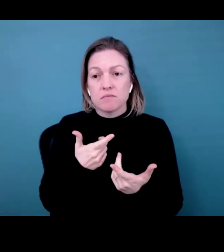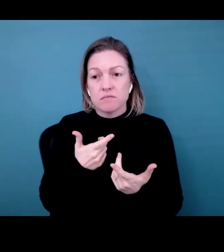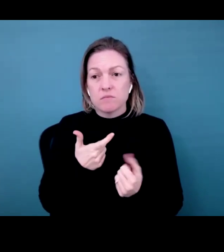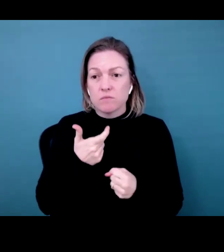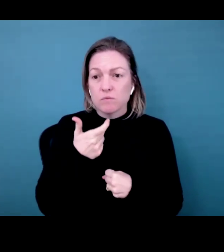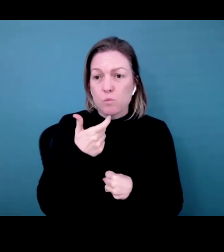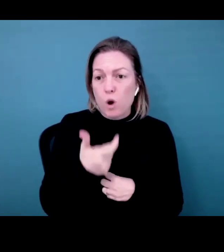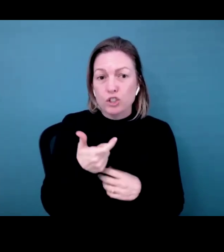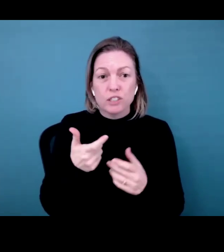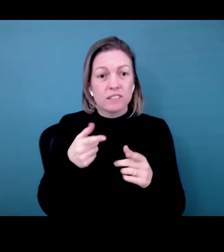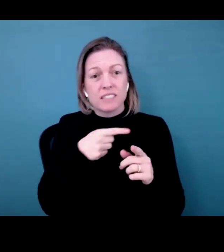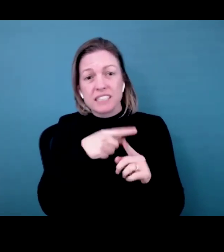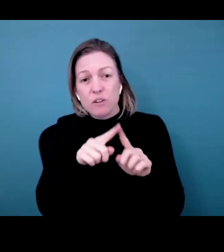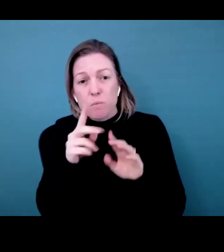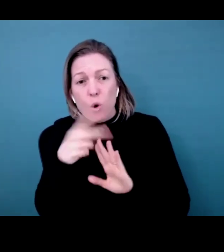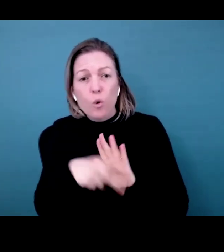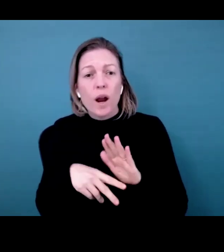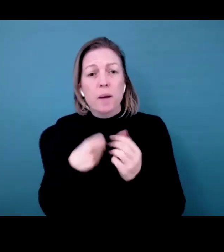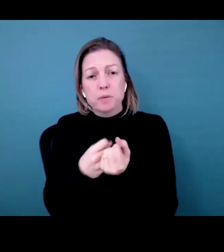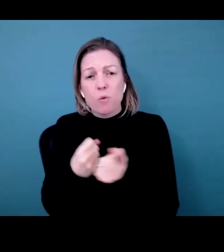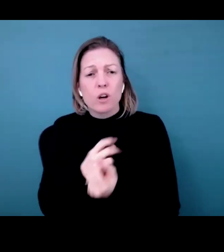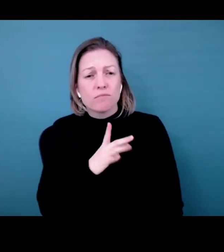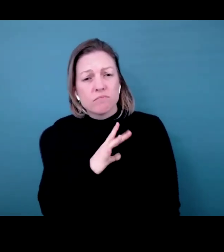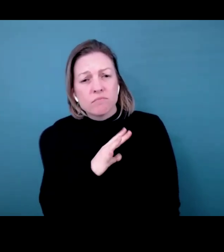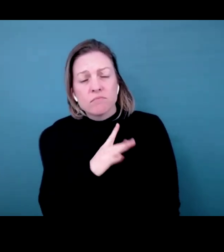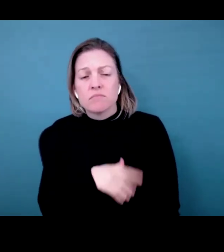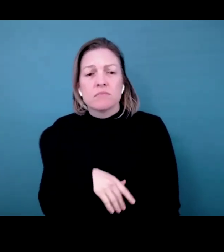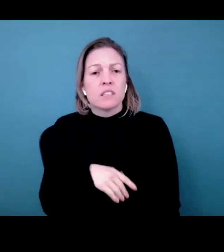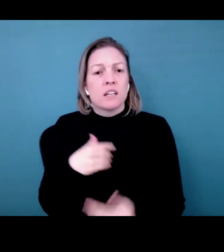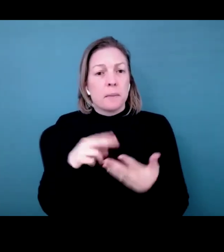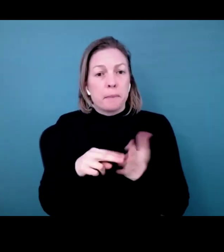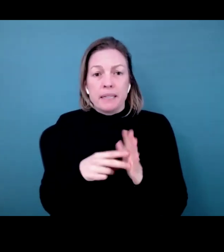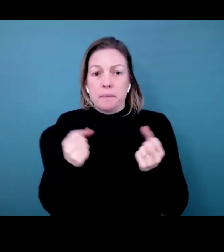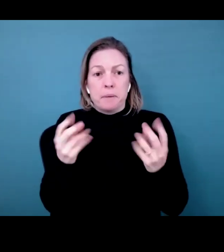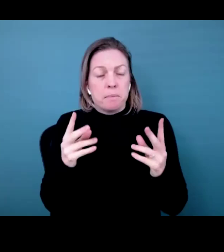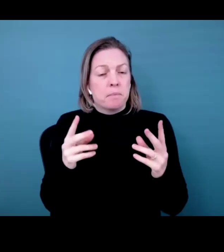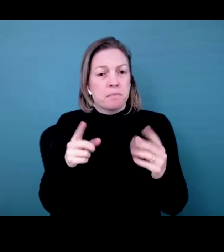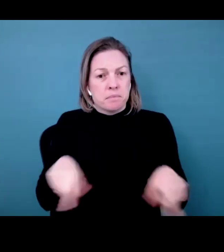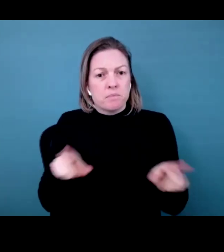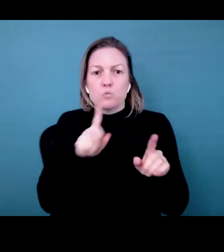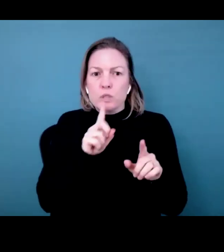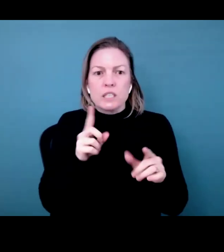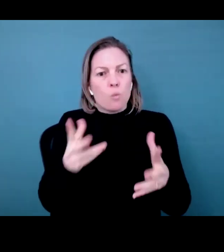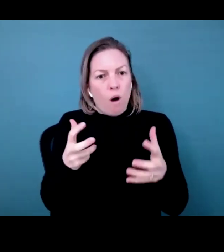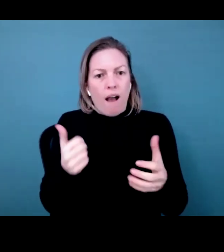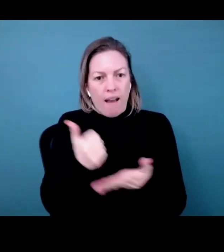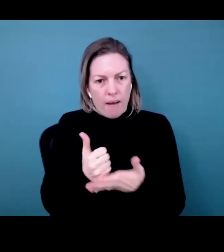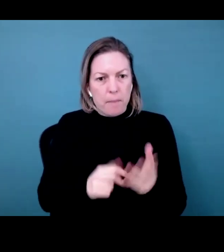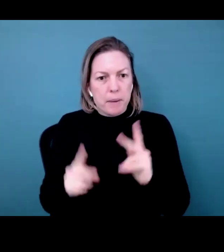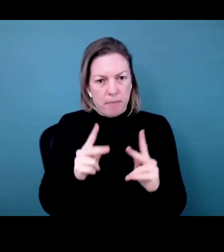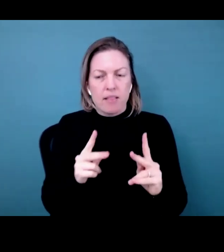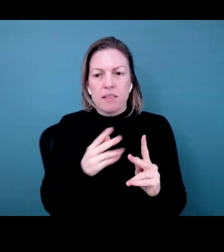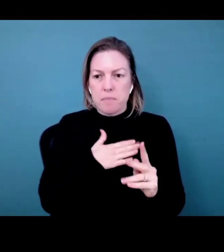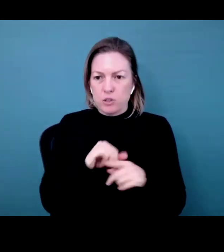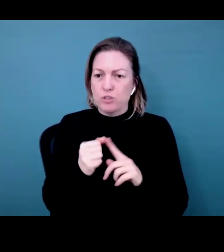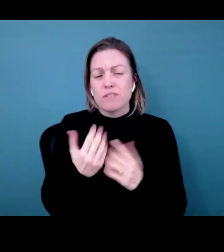going on here with you guys today, and to realize that there is a major effort to help people that are in my situation. And I want to thank you